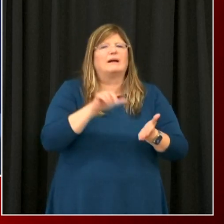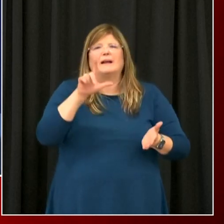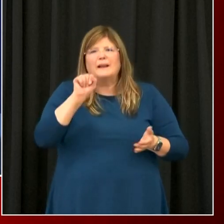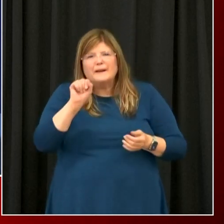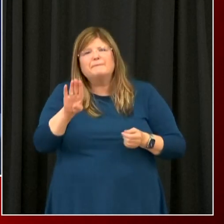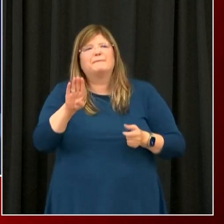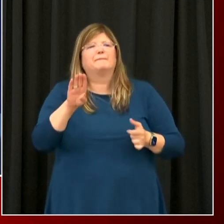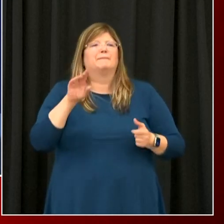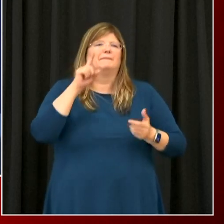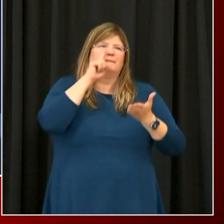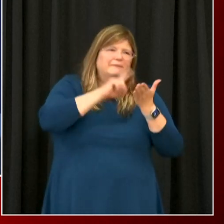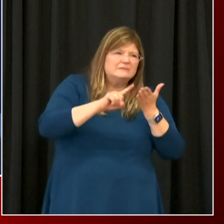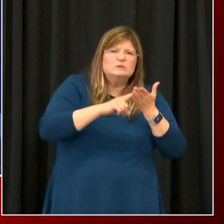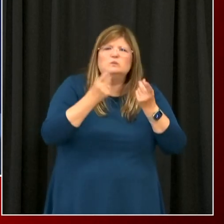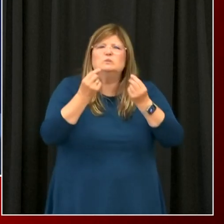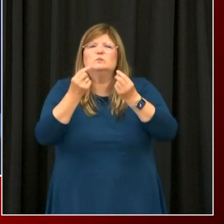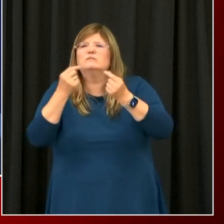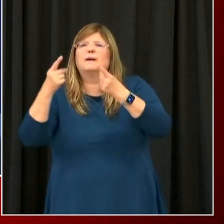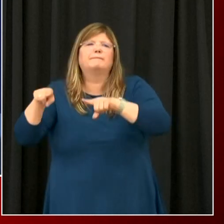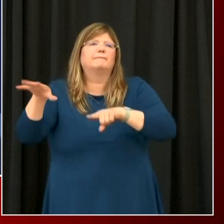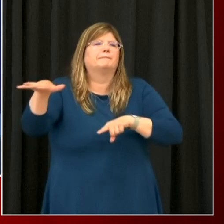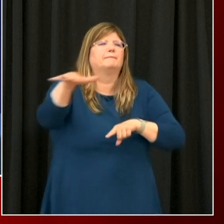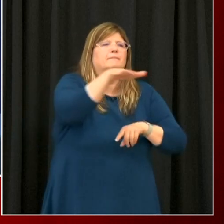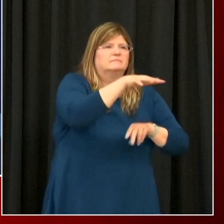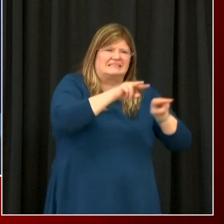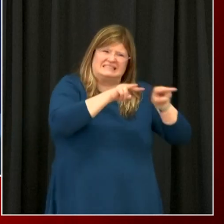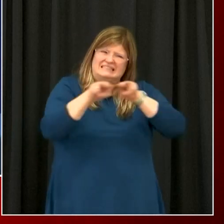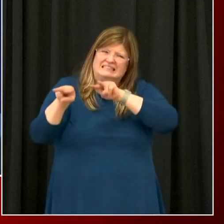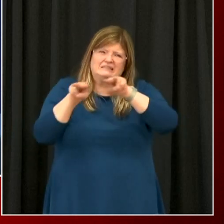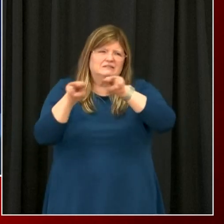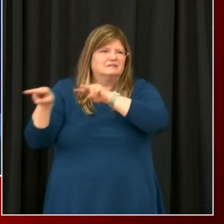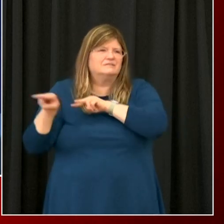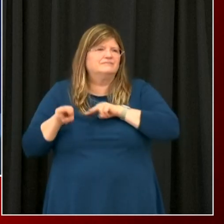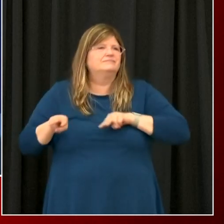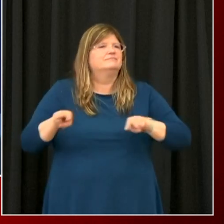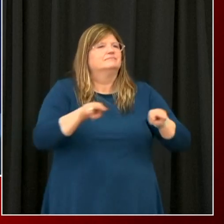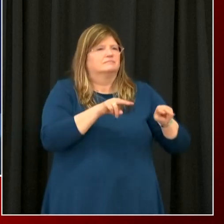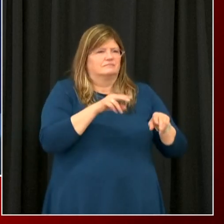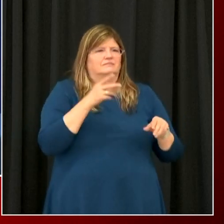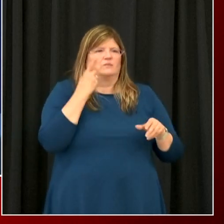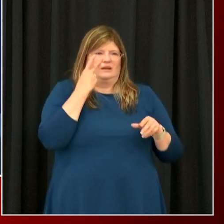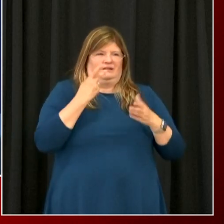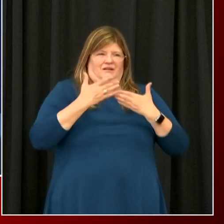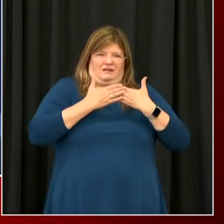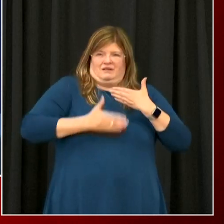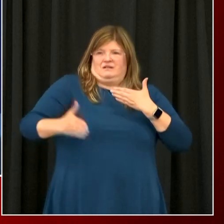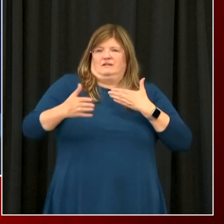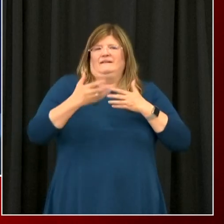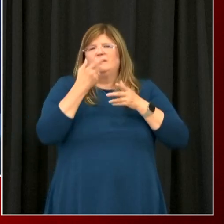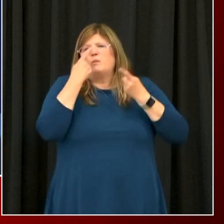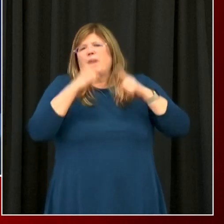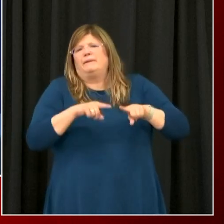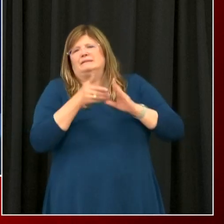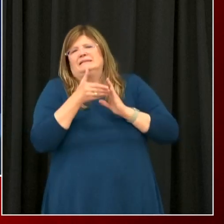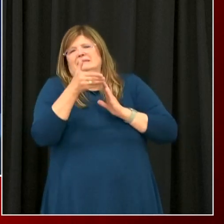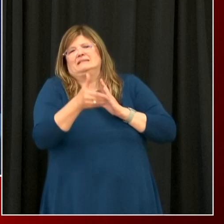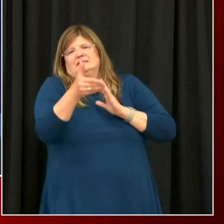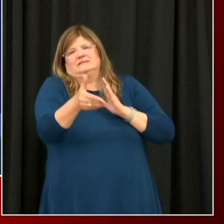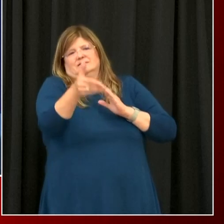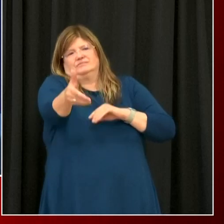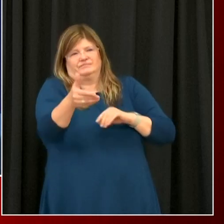on. We'll keep our eye on that. We'll see what happens over the next few days in terms of if we're getting